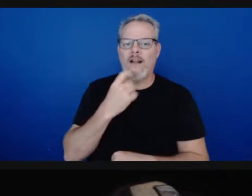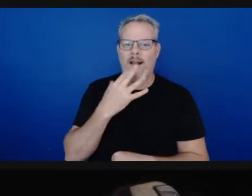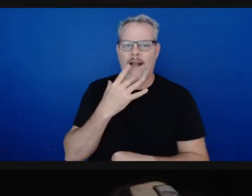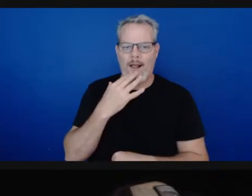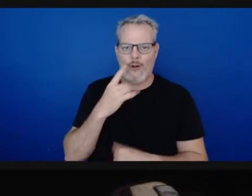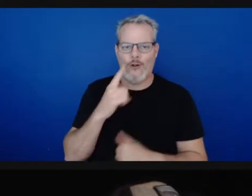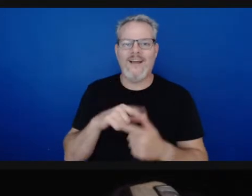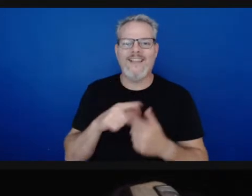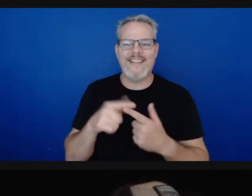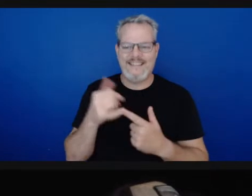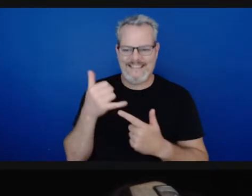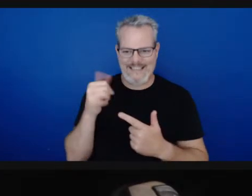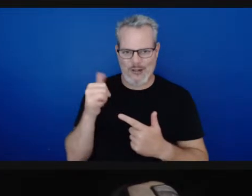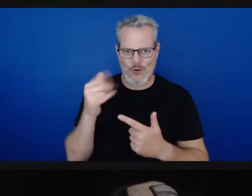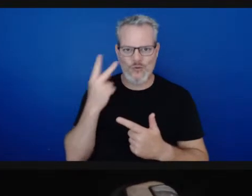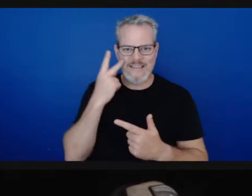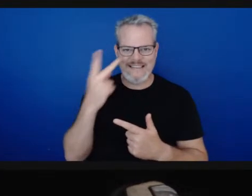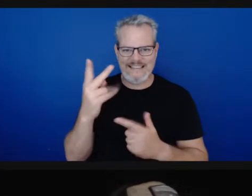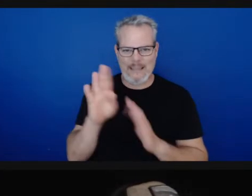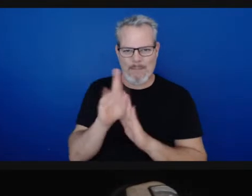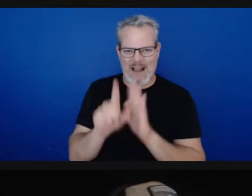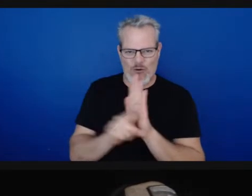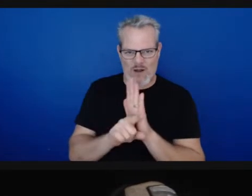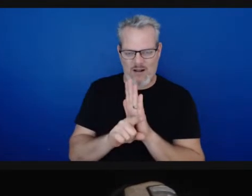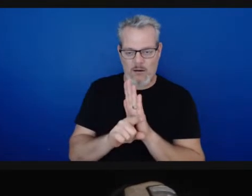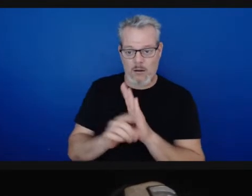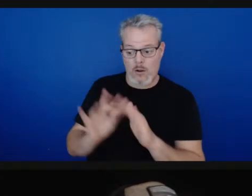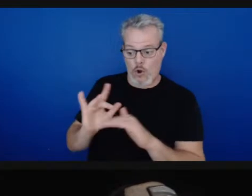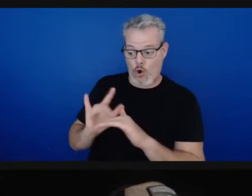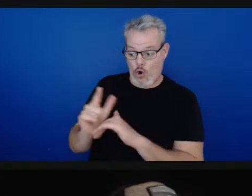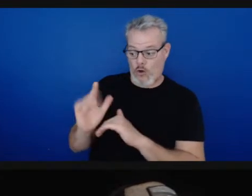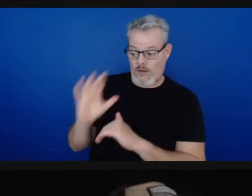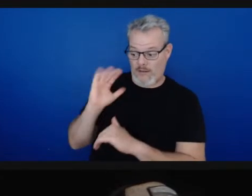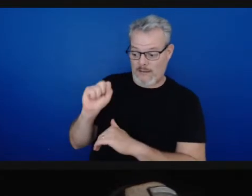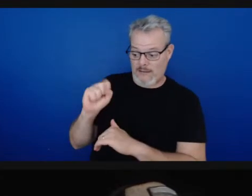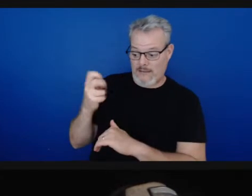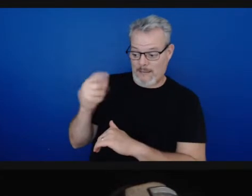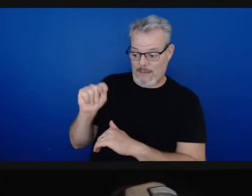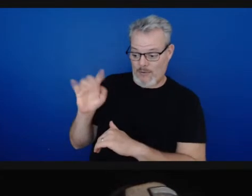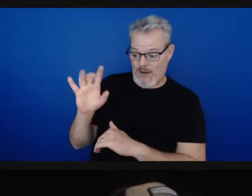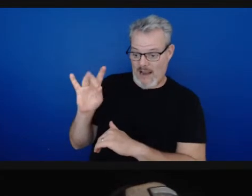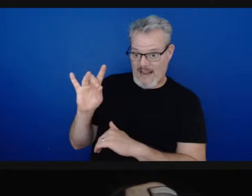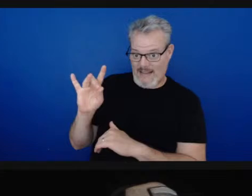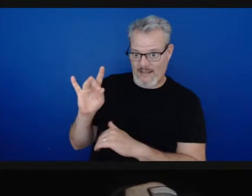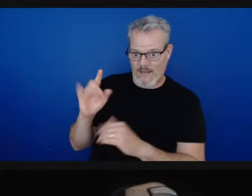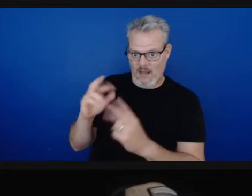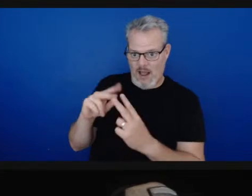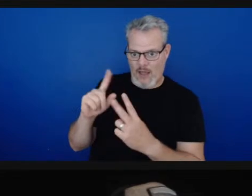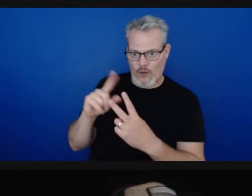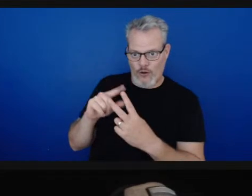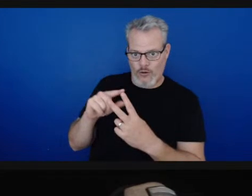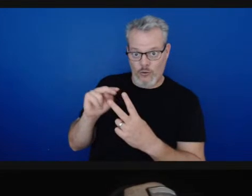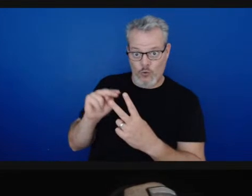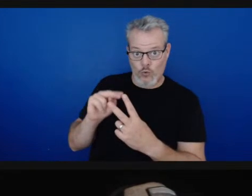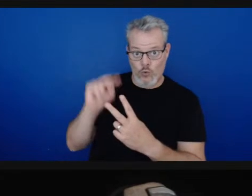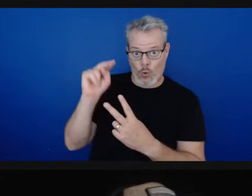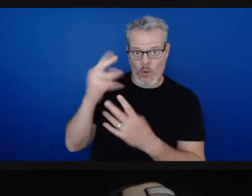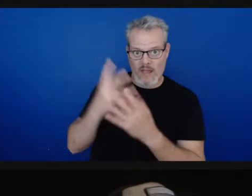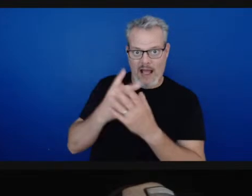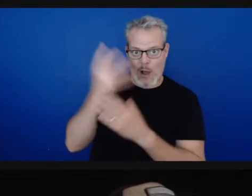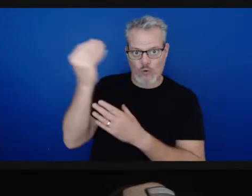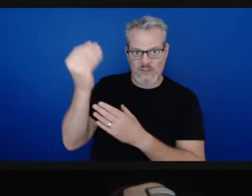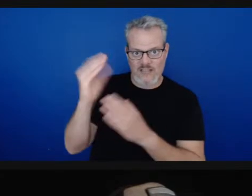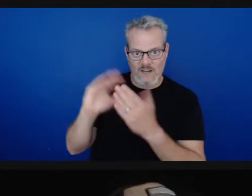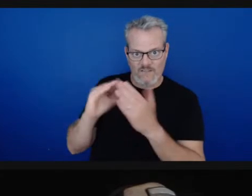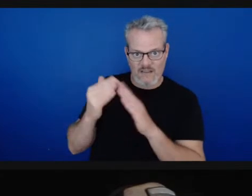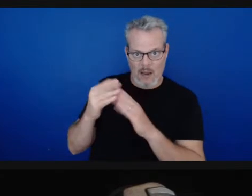the background. So early on, September 8th, they forecast it could go one of two ways. It could go a little bit north outside of town, or it could